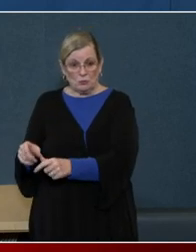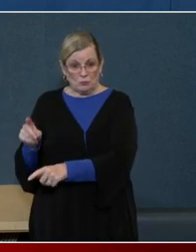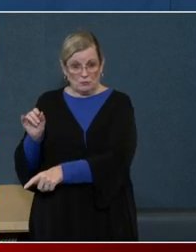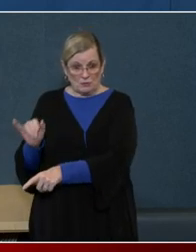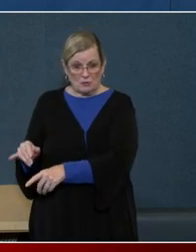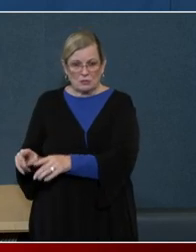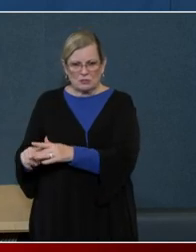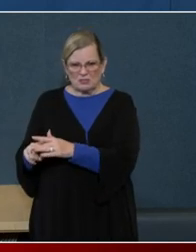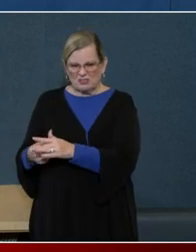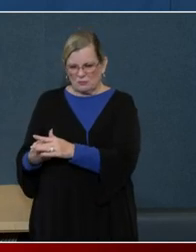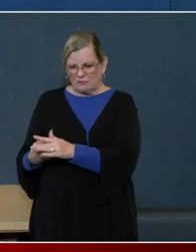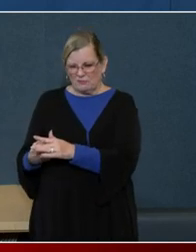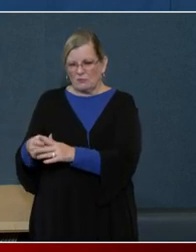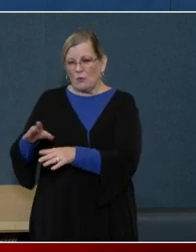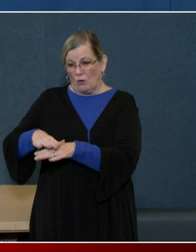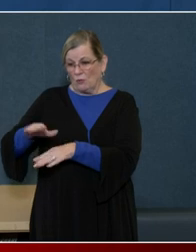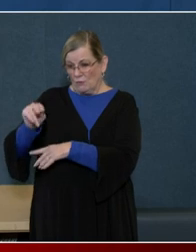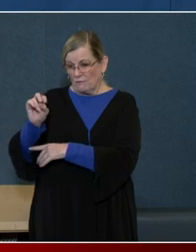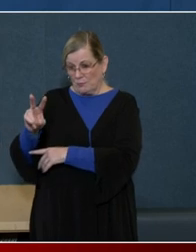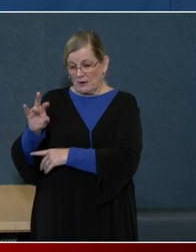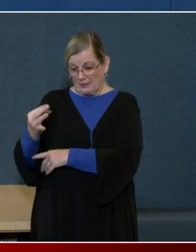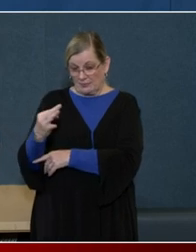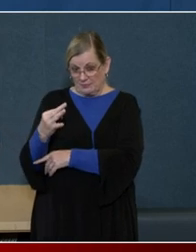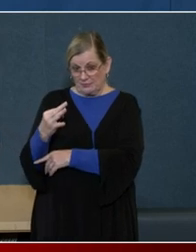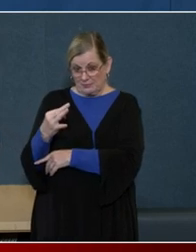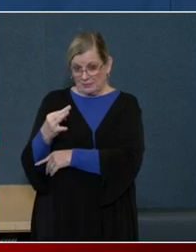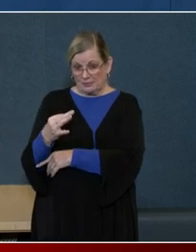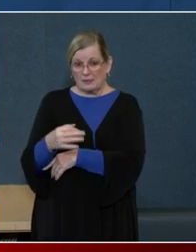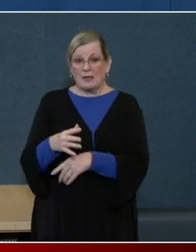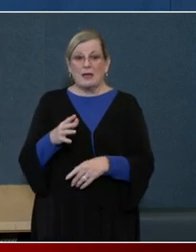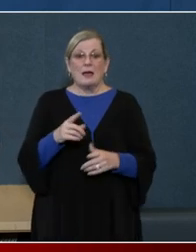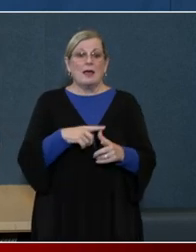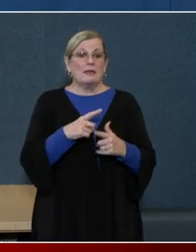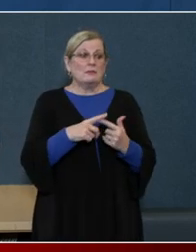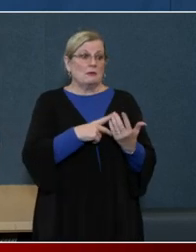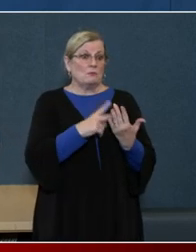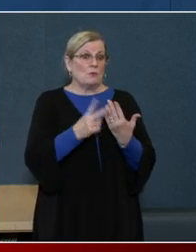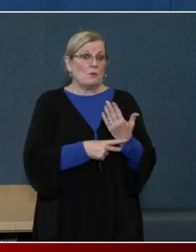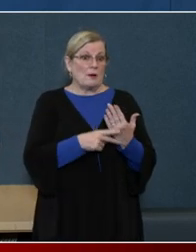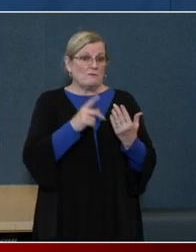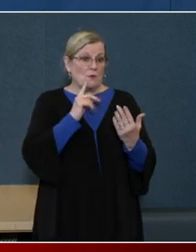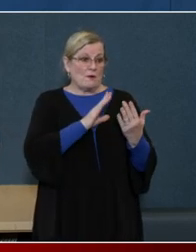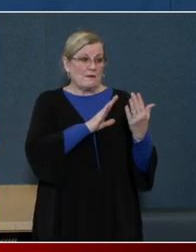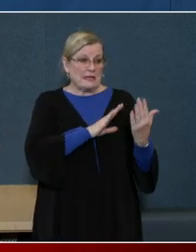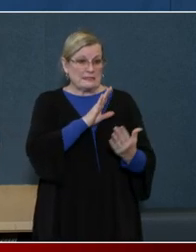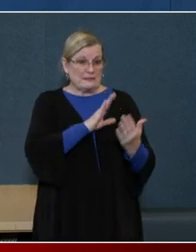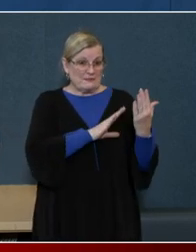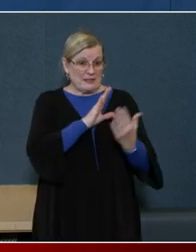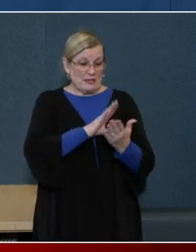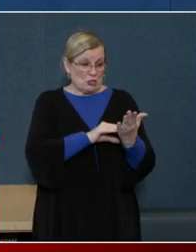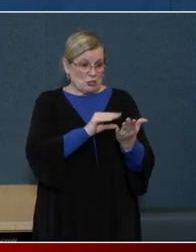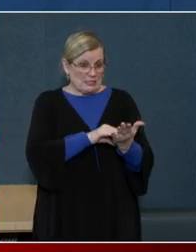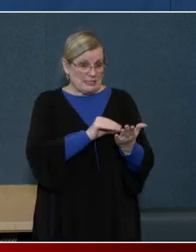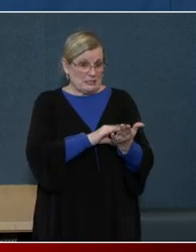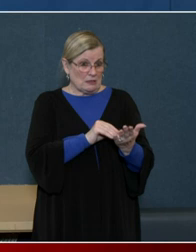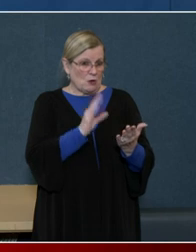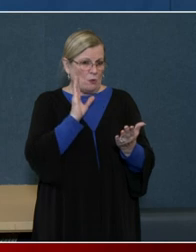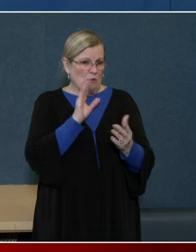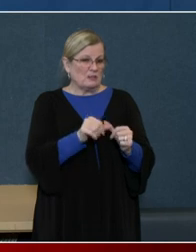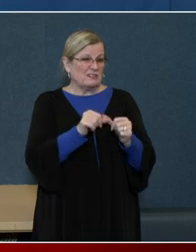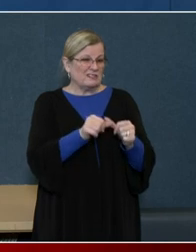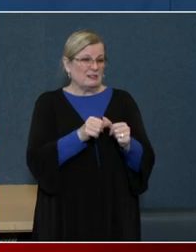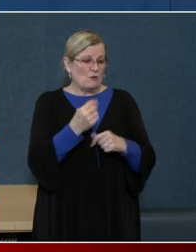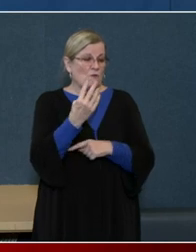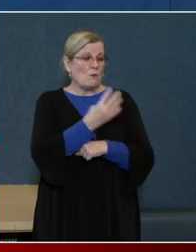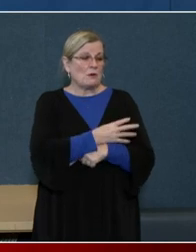9th. And the programming for our in-person learning will run 4 full days, and it will be a half day